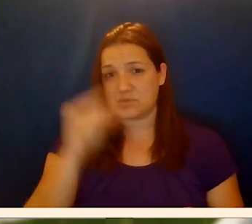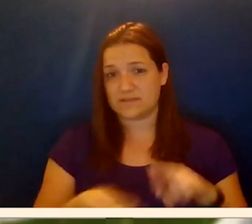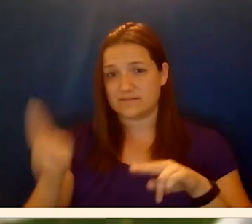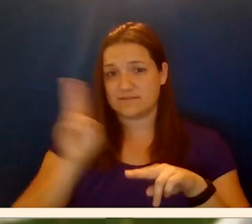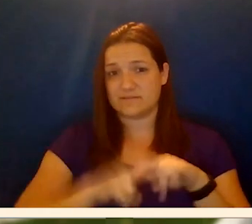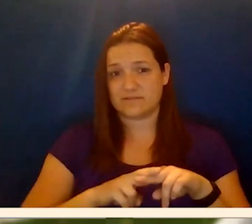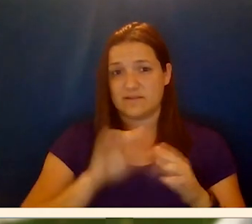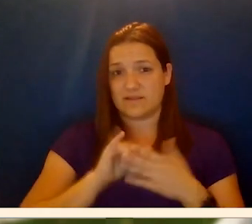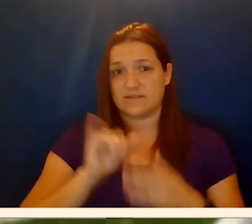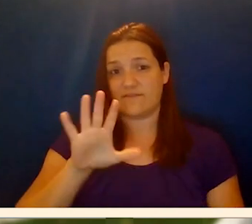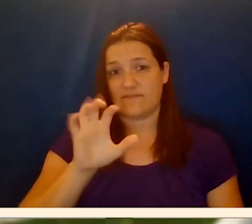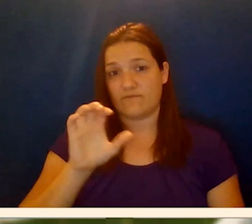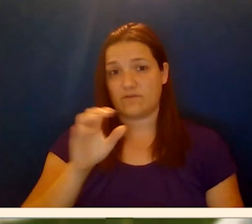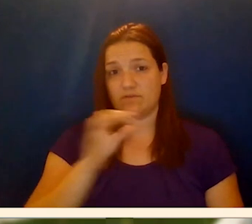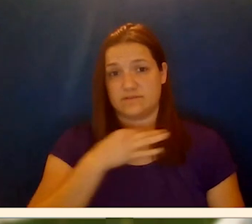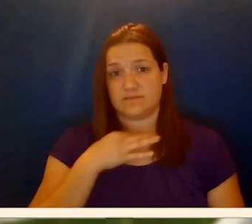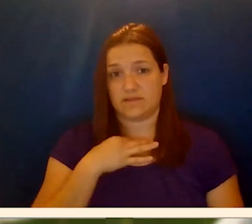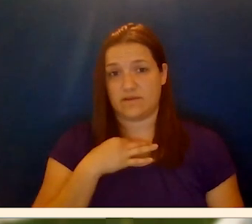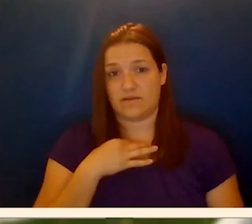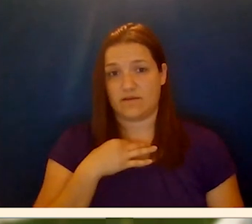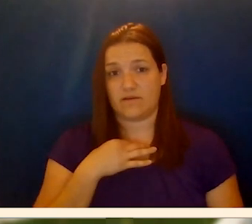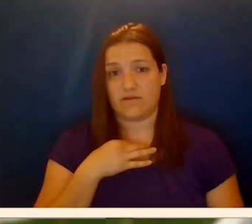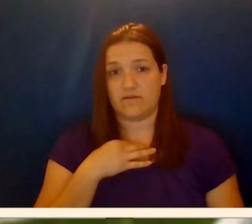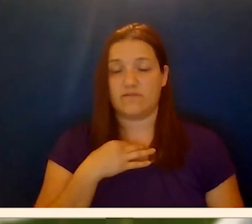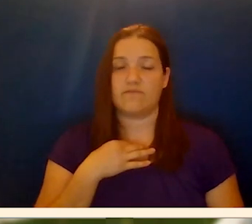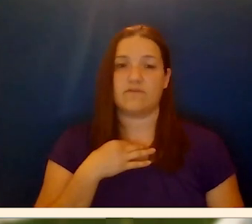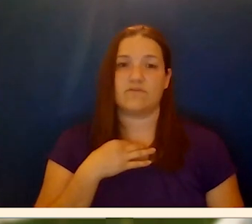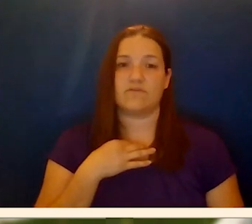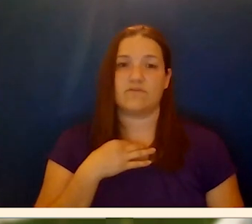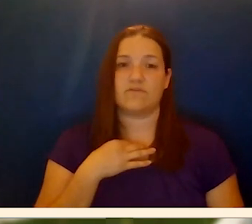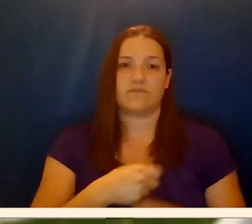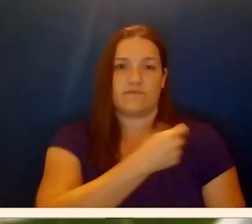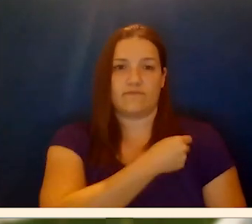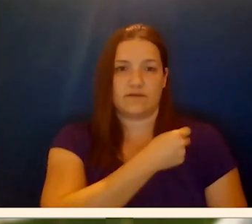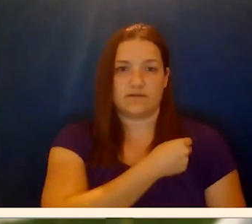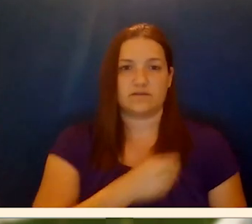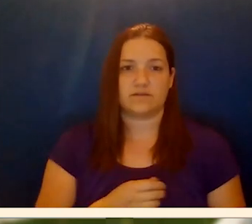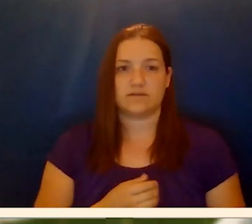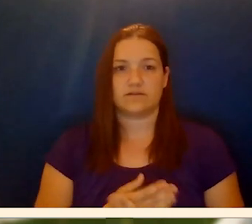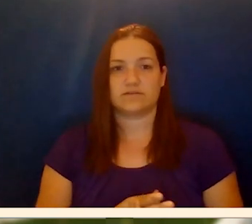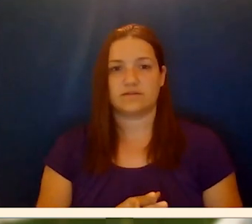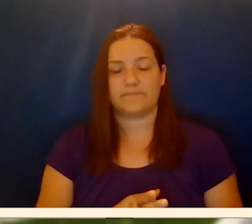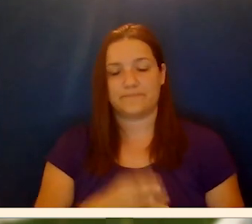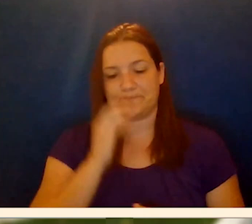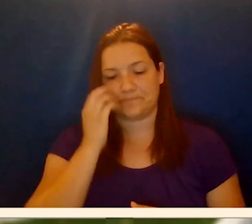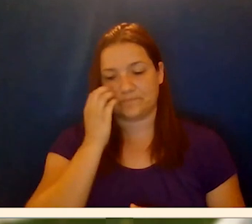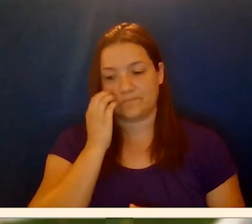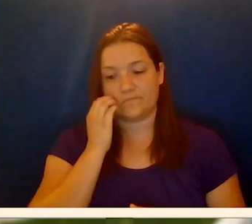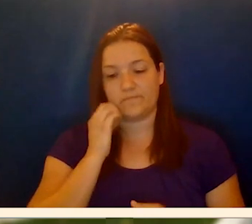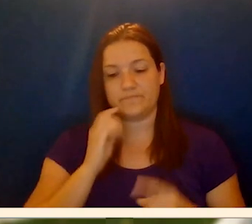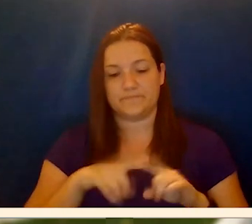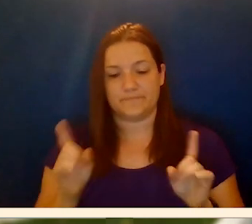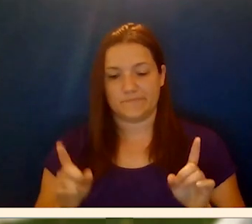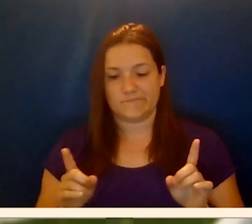that have gotten vaccinated recently. But I don't know if that just hasn't registered